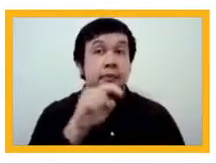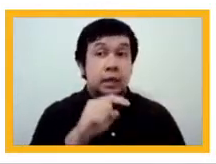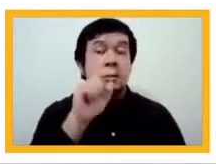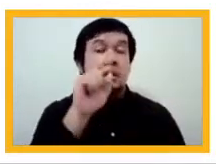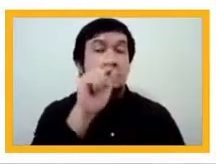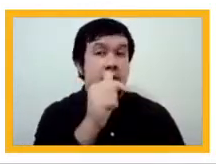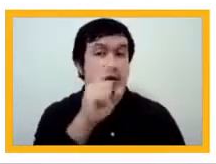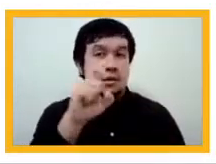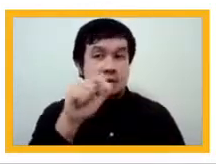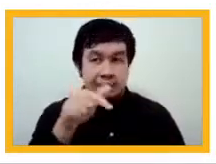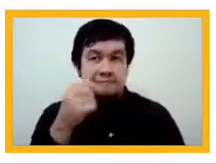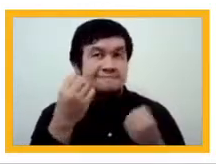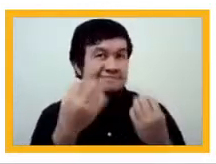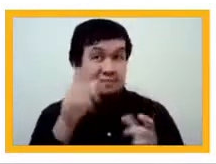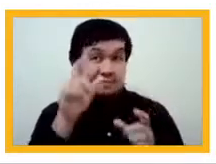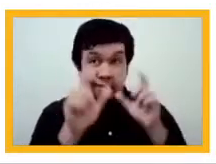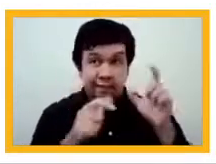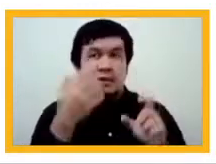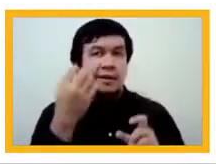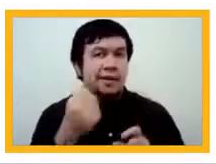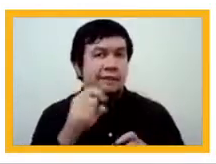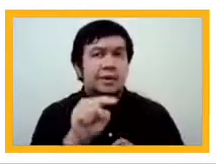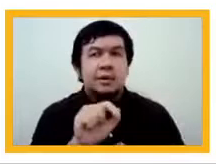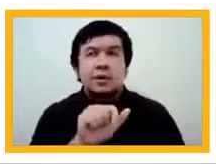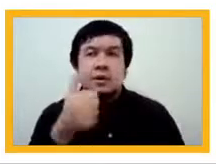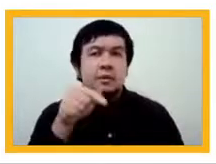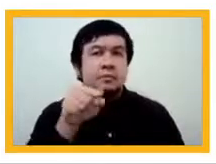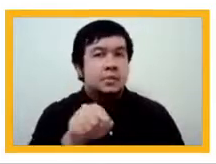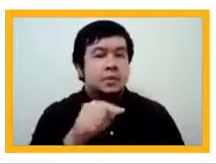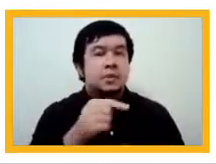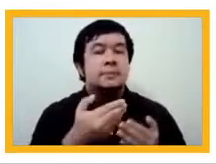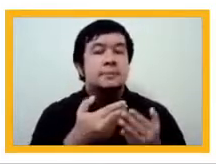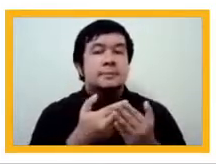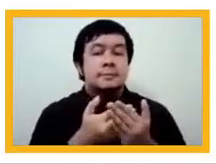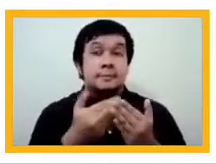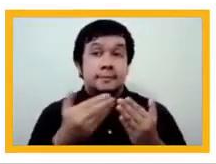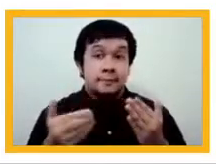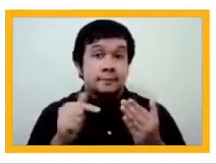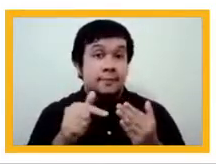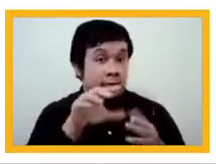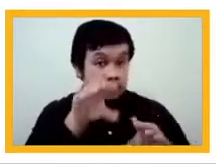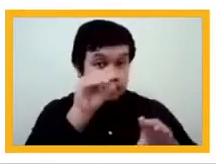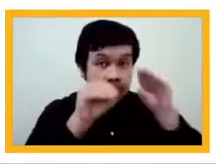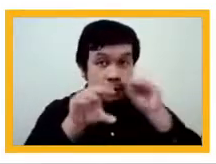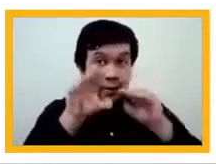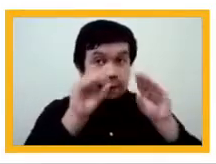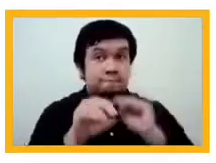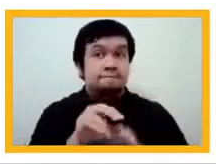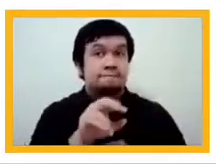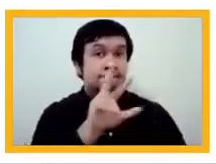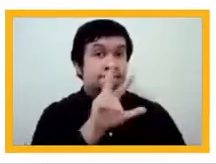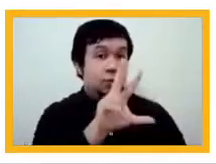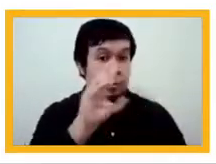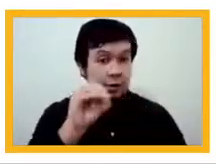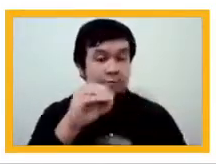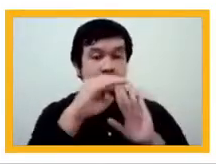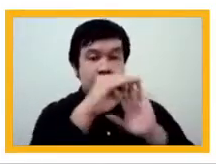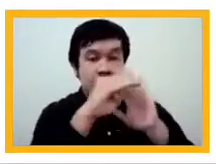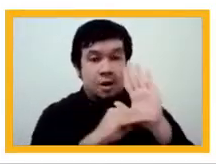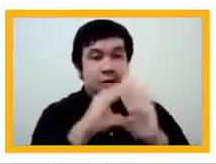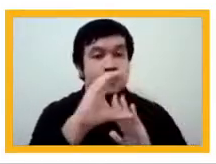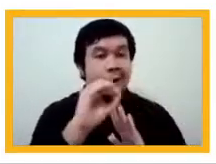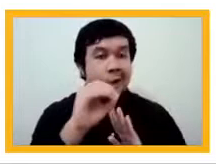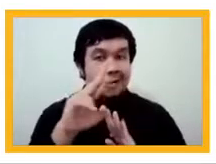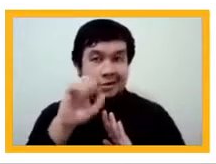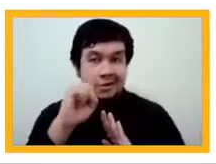several people at least who is like taking more than 30-40 courses within a few months' time, EDX course. And this may